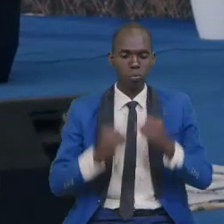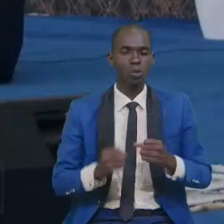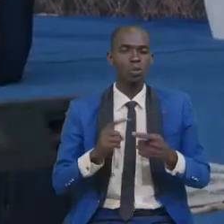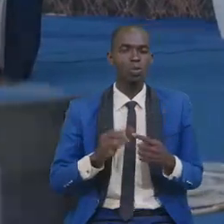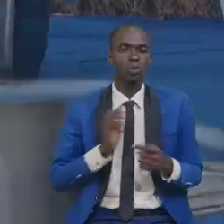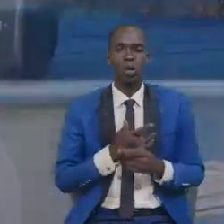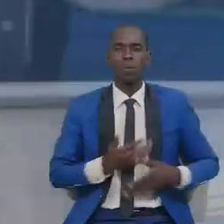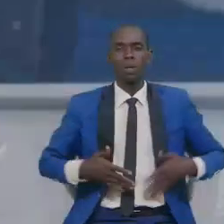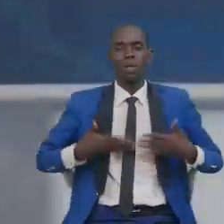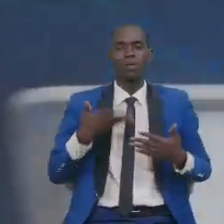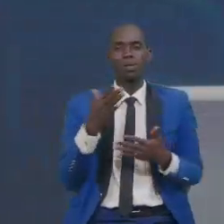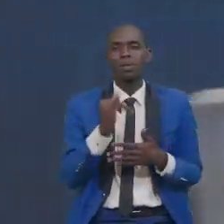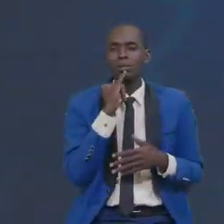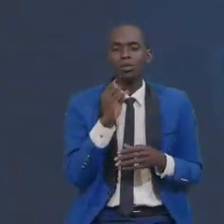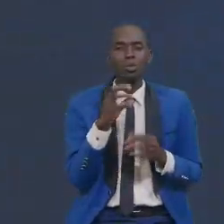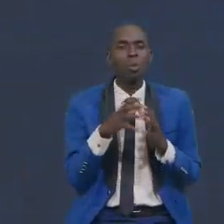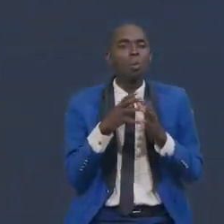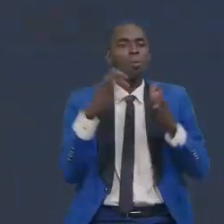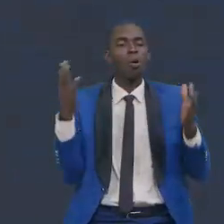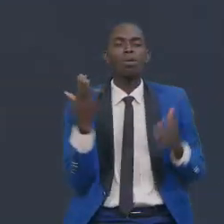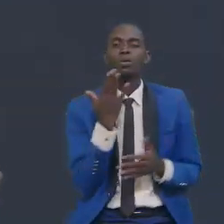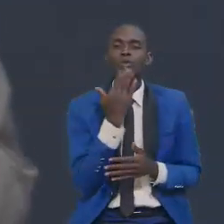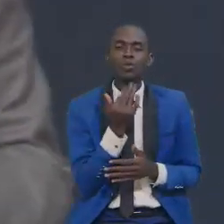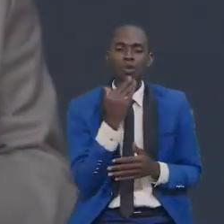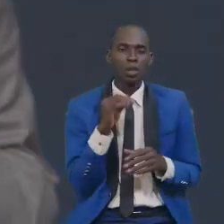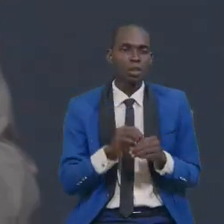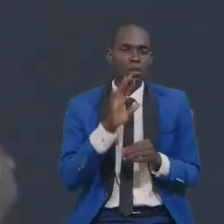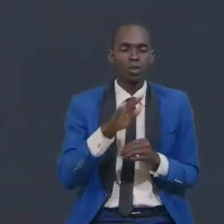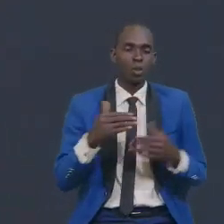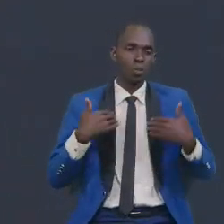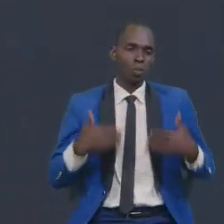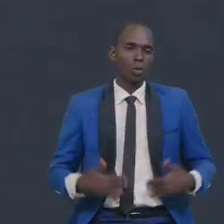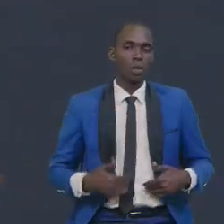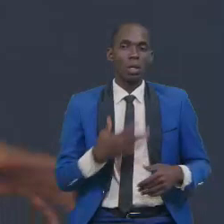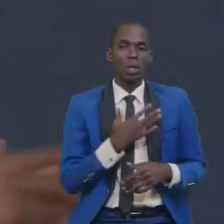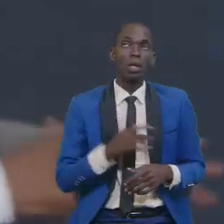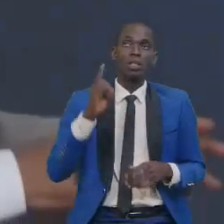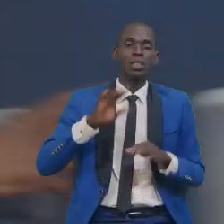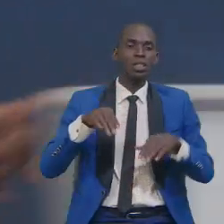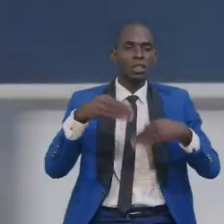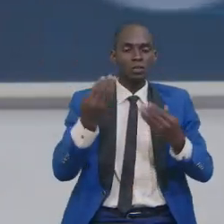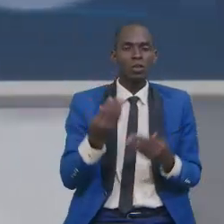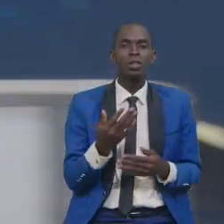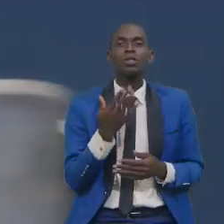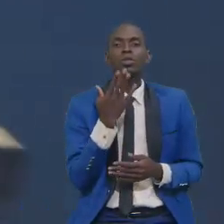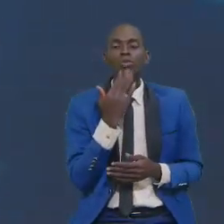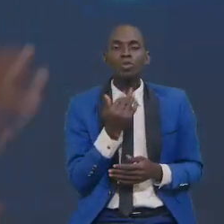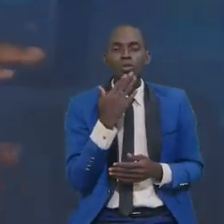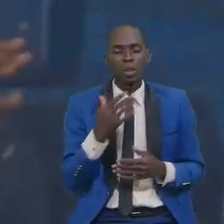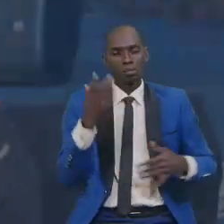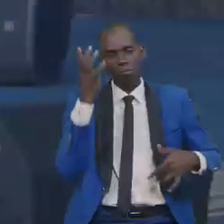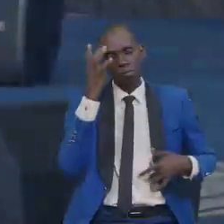too much sugar in your system and it gives you sugar diabetes there's too much salt